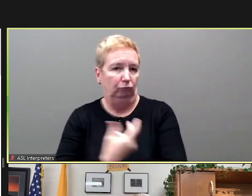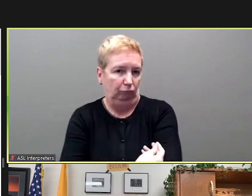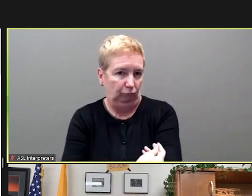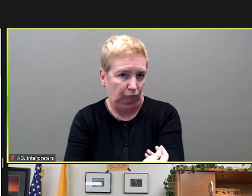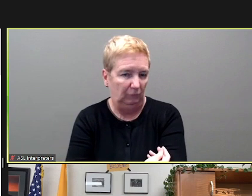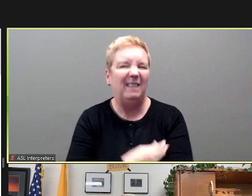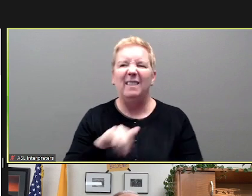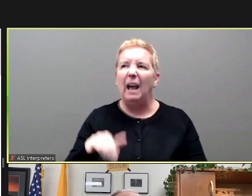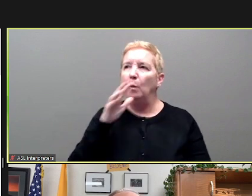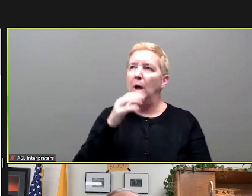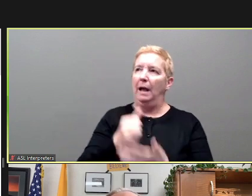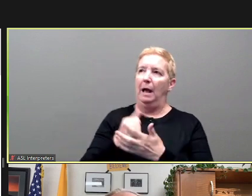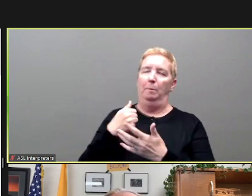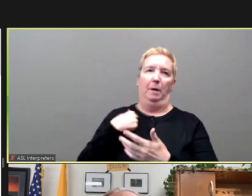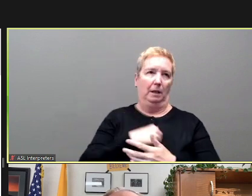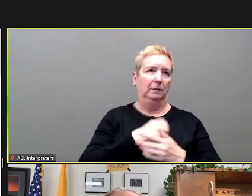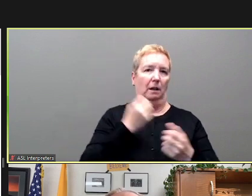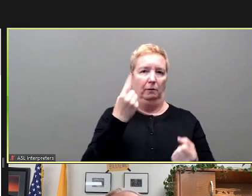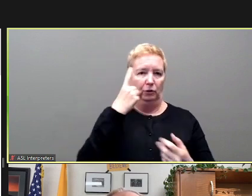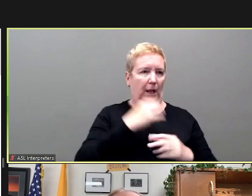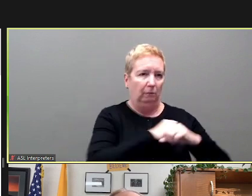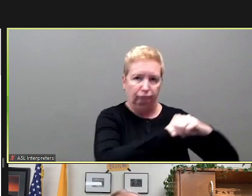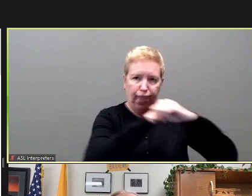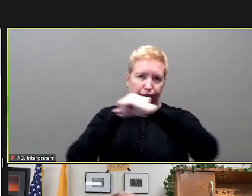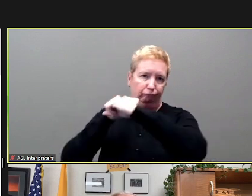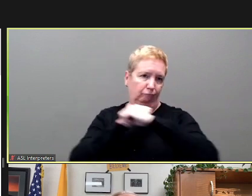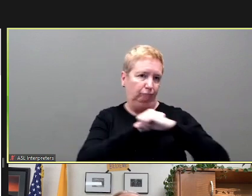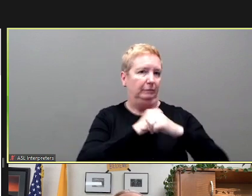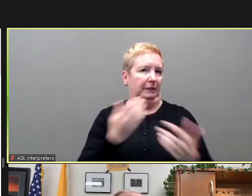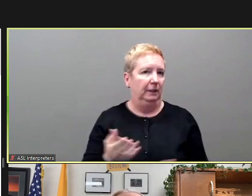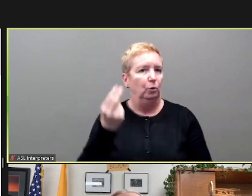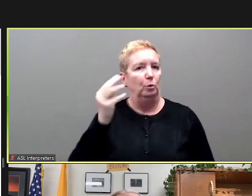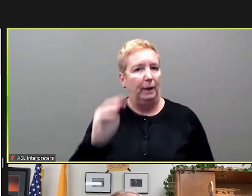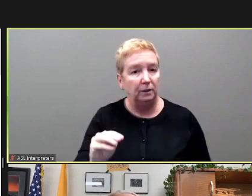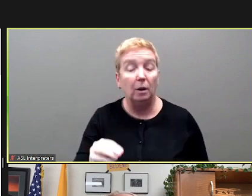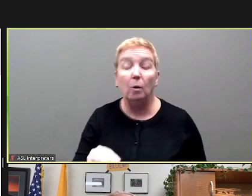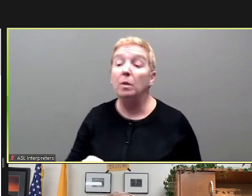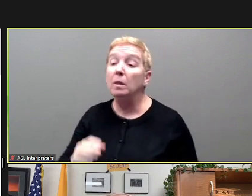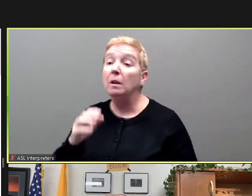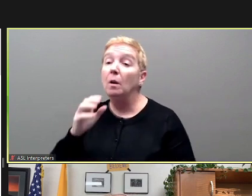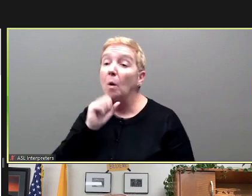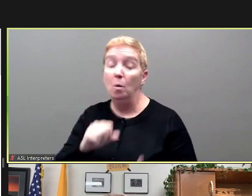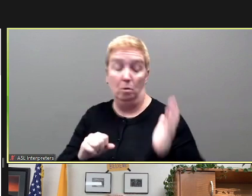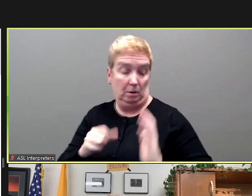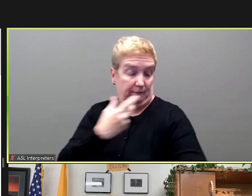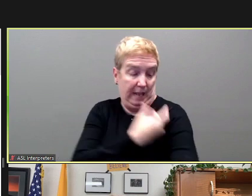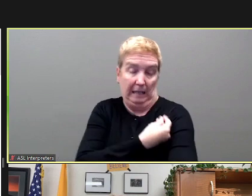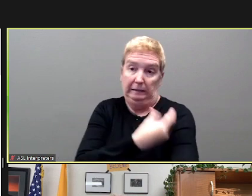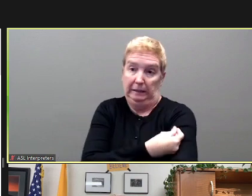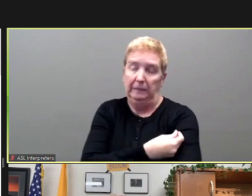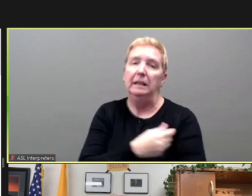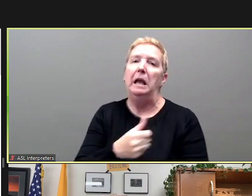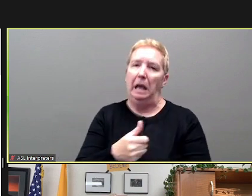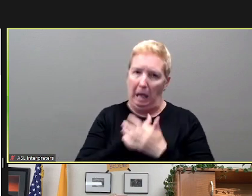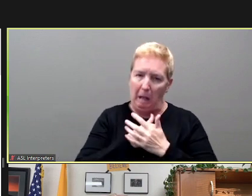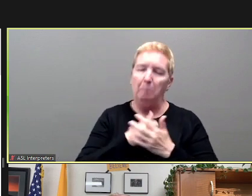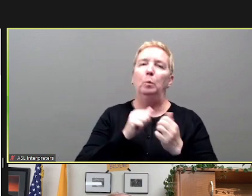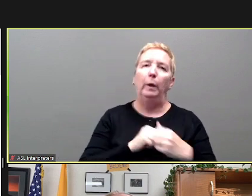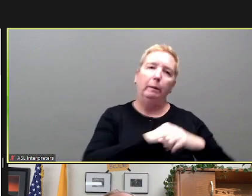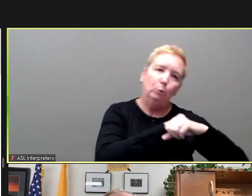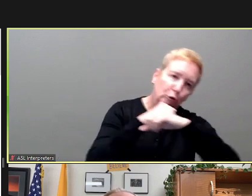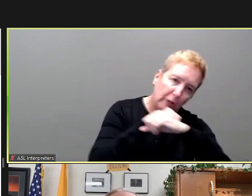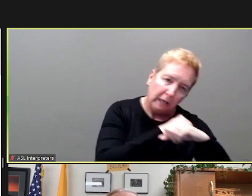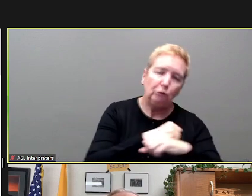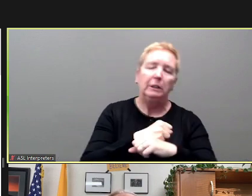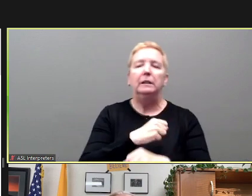immunity. And while the traditional booster vaccines provided some protection, from against hospitalization and death. That's